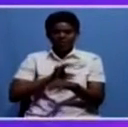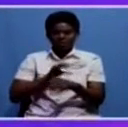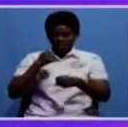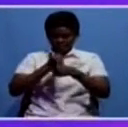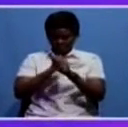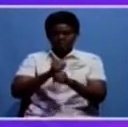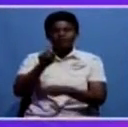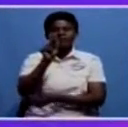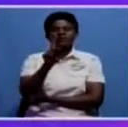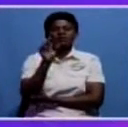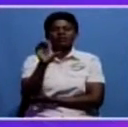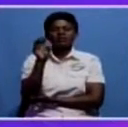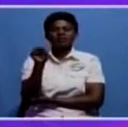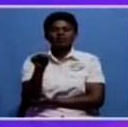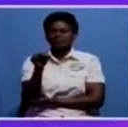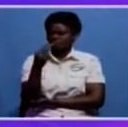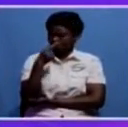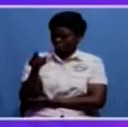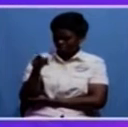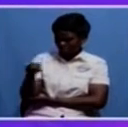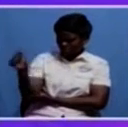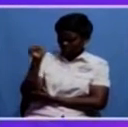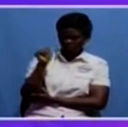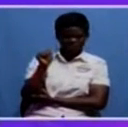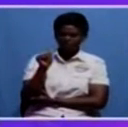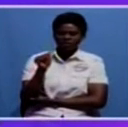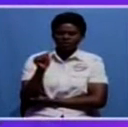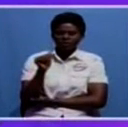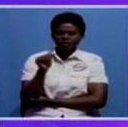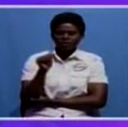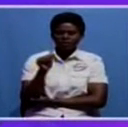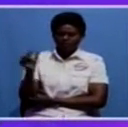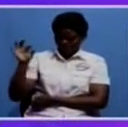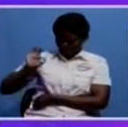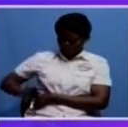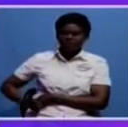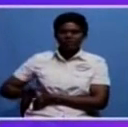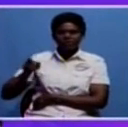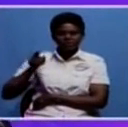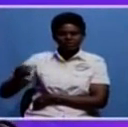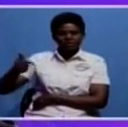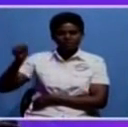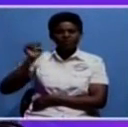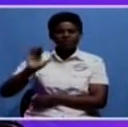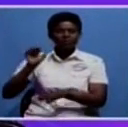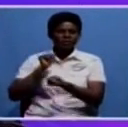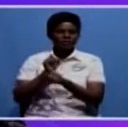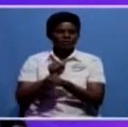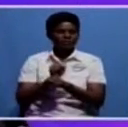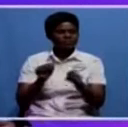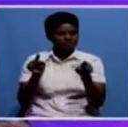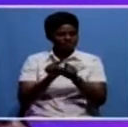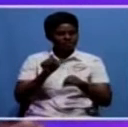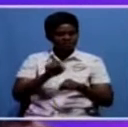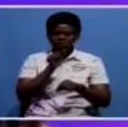formed KCM, we don't seem to be, we felt that we are not benefiting from this relationship. And this has been a